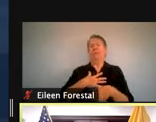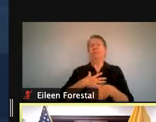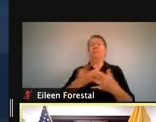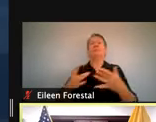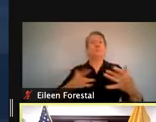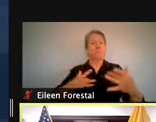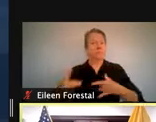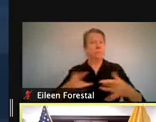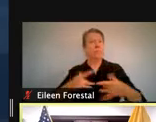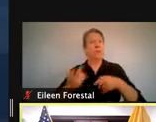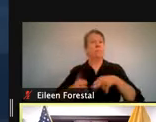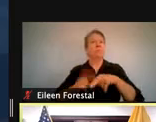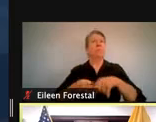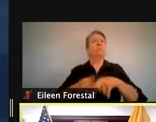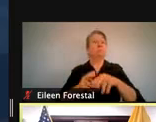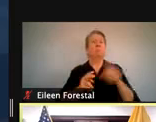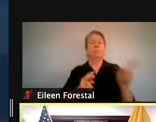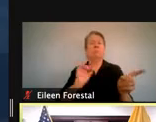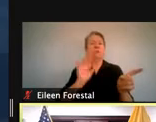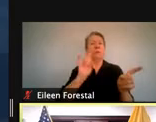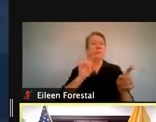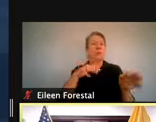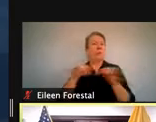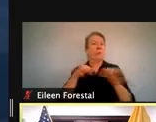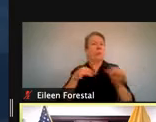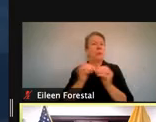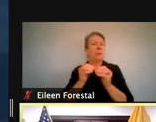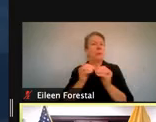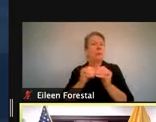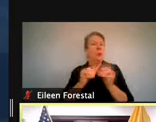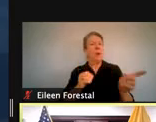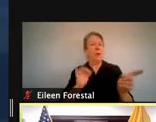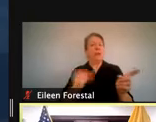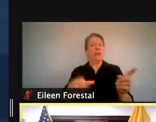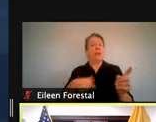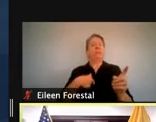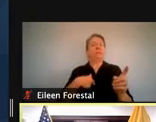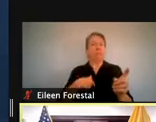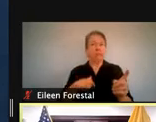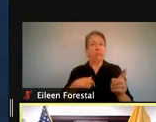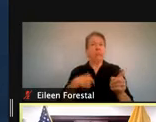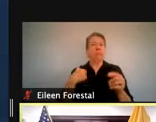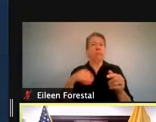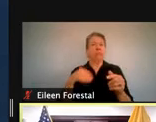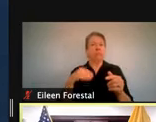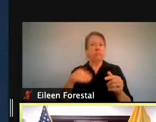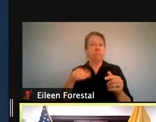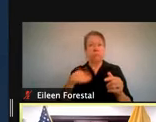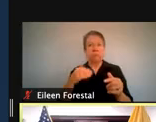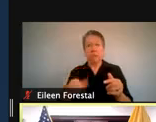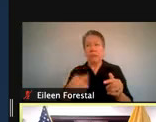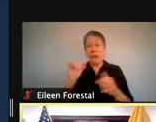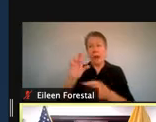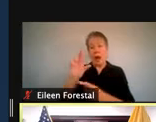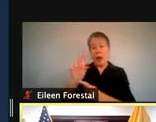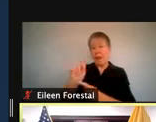indicate, when you look at it regionally, it's pretty tight around that number. The statewide rate of transmission currently